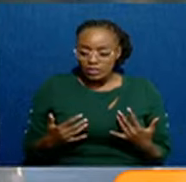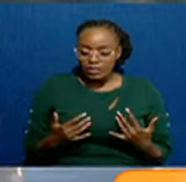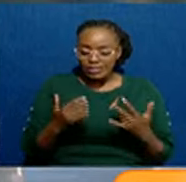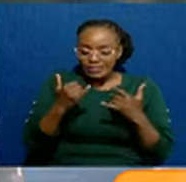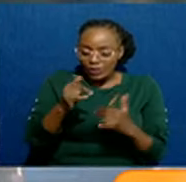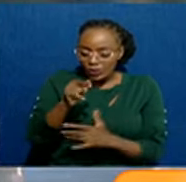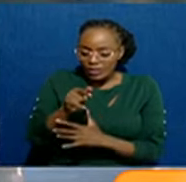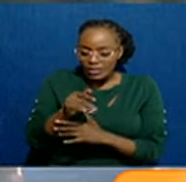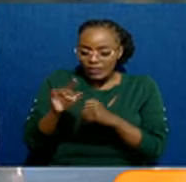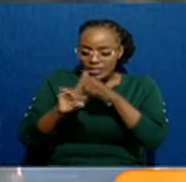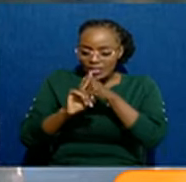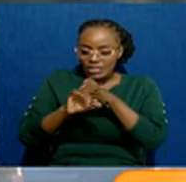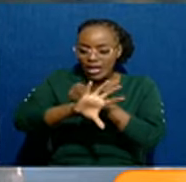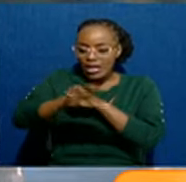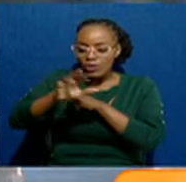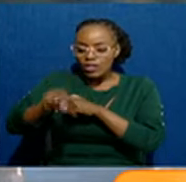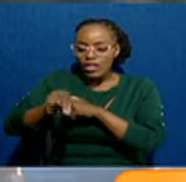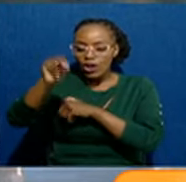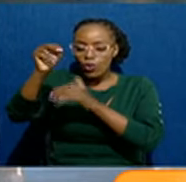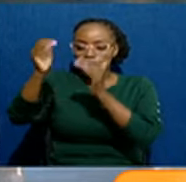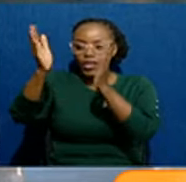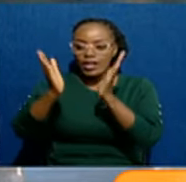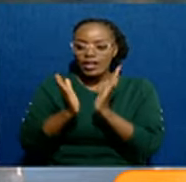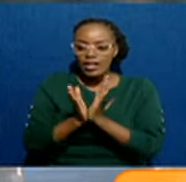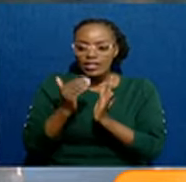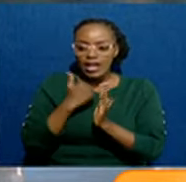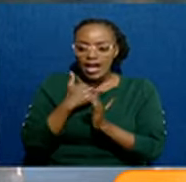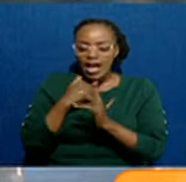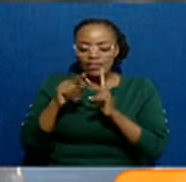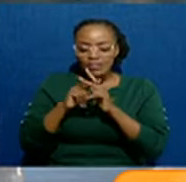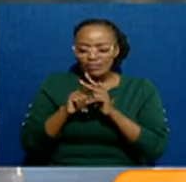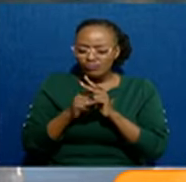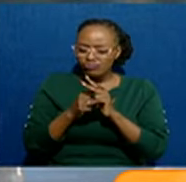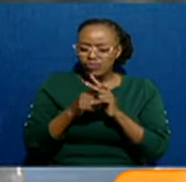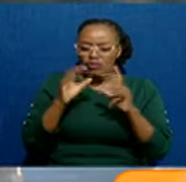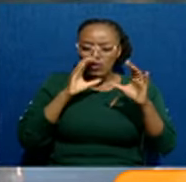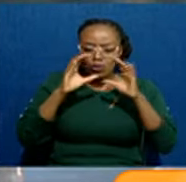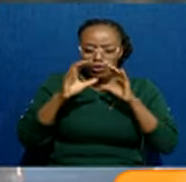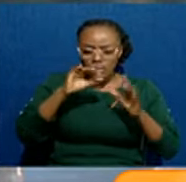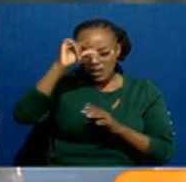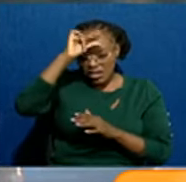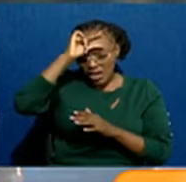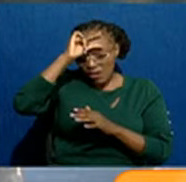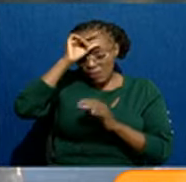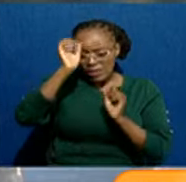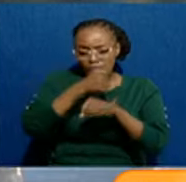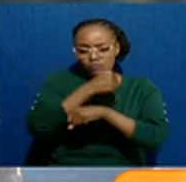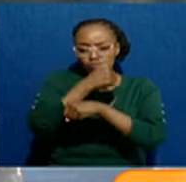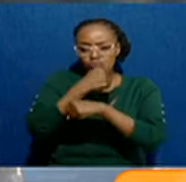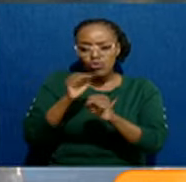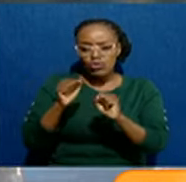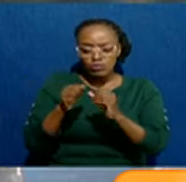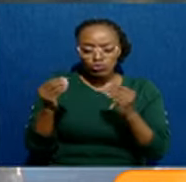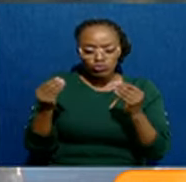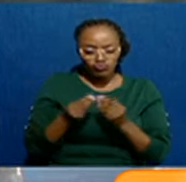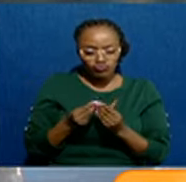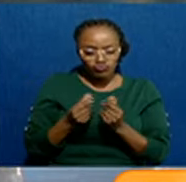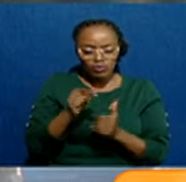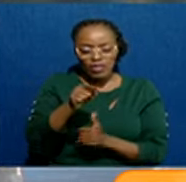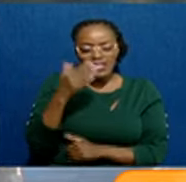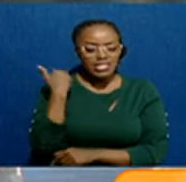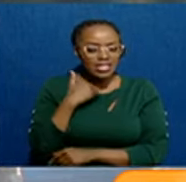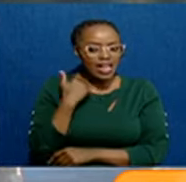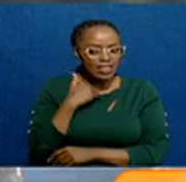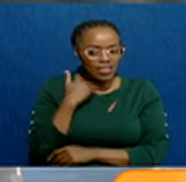attacks in 6 counties of the North Rift has stirred conversation on the government's inability to weed out the